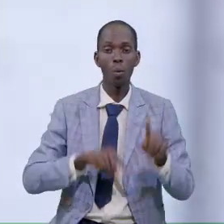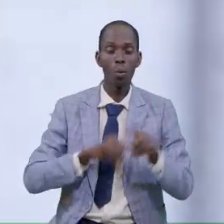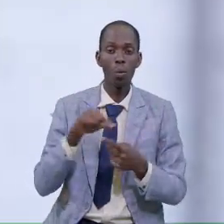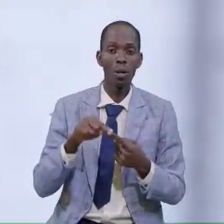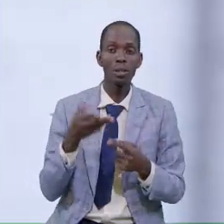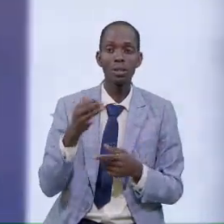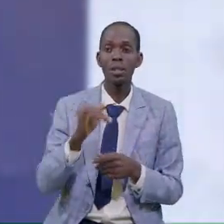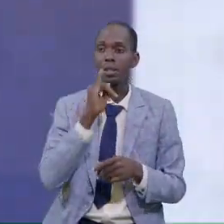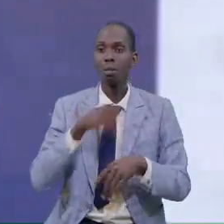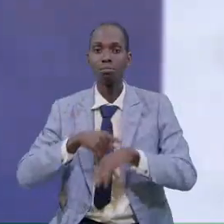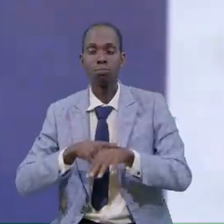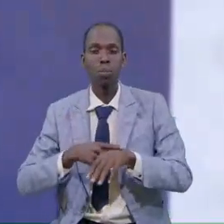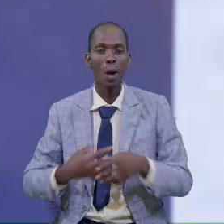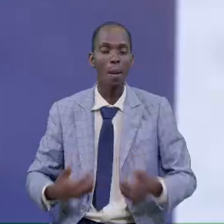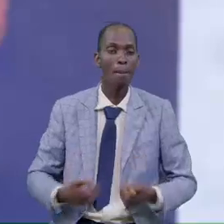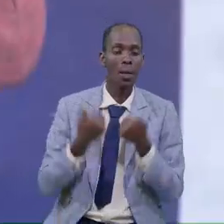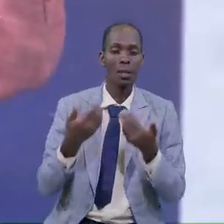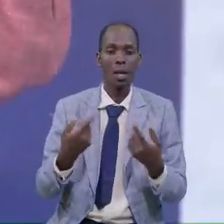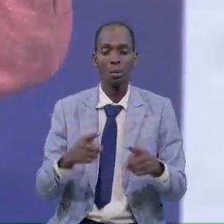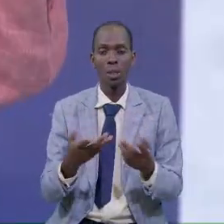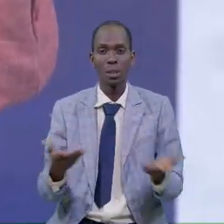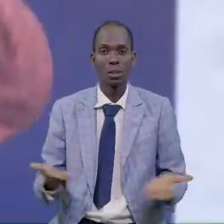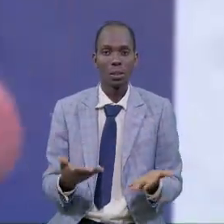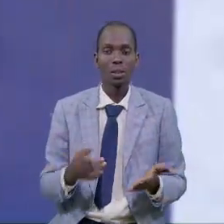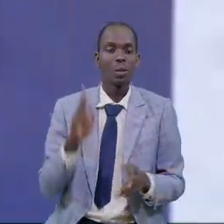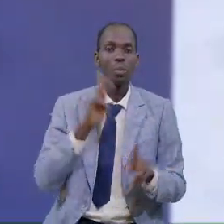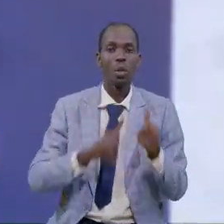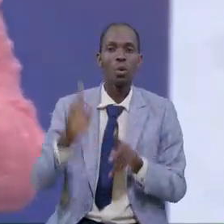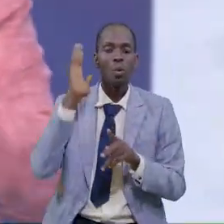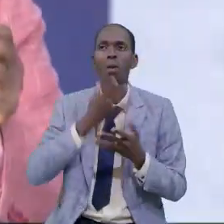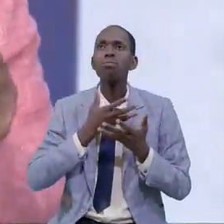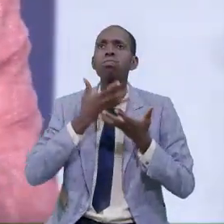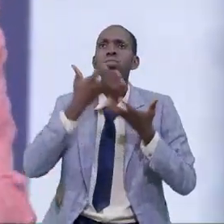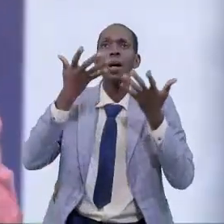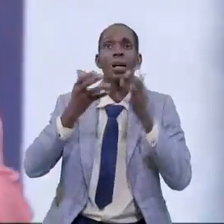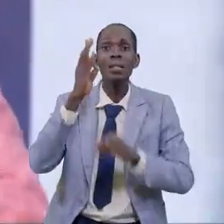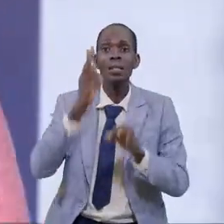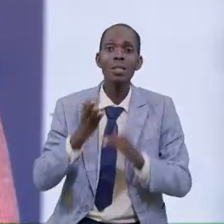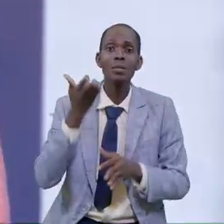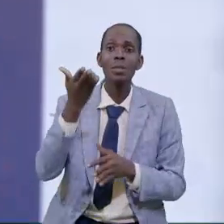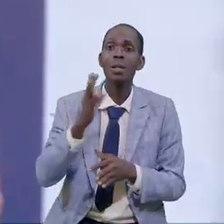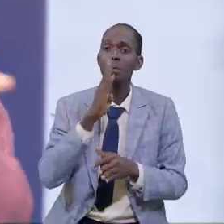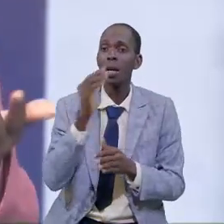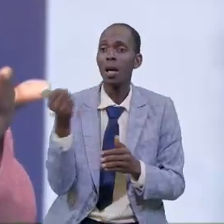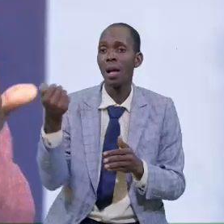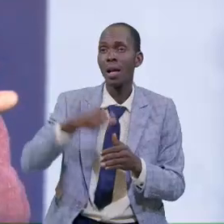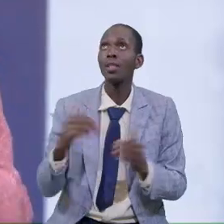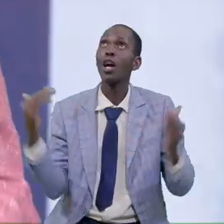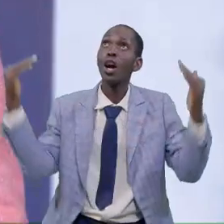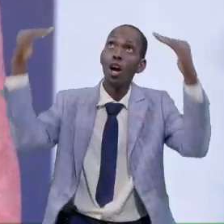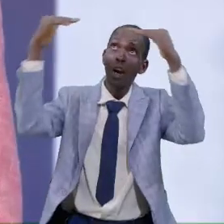shout. And if there is any roof above them, their shout can almost take up the roof. And